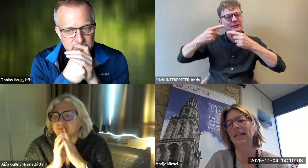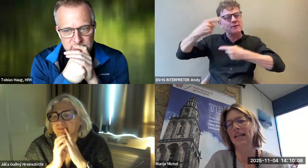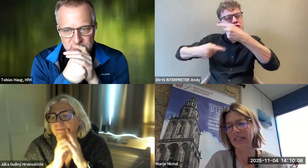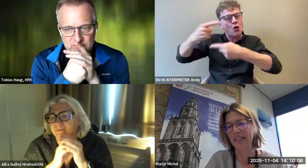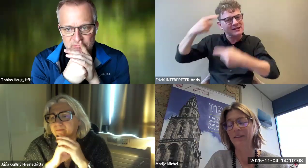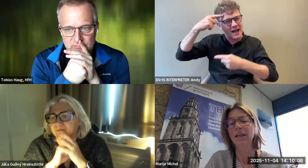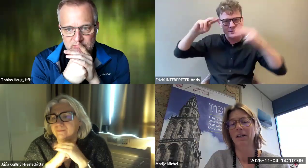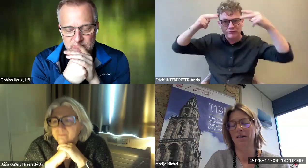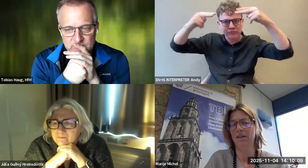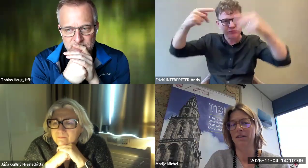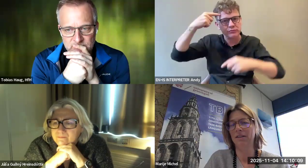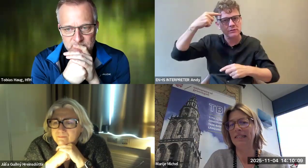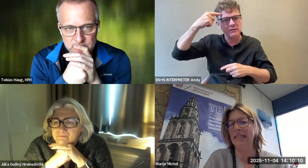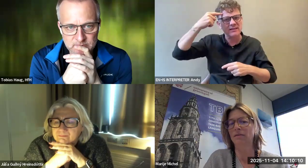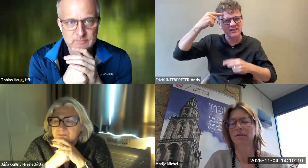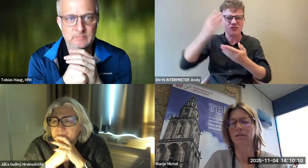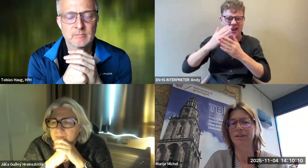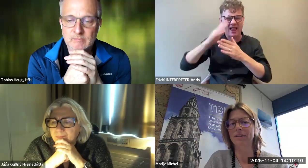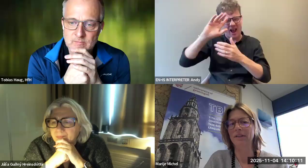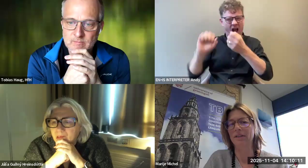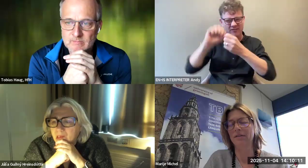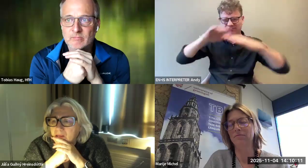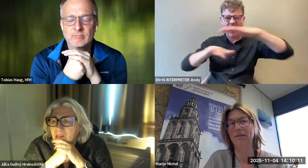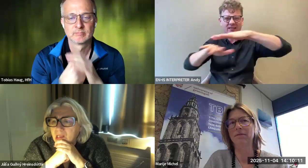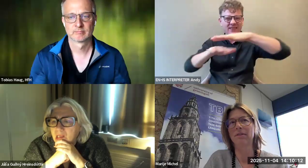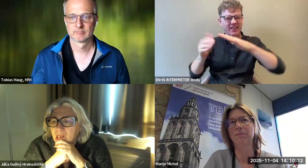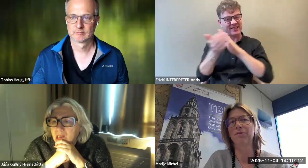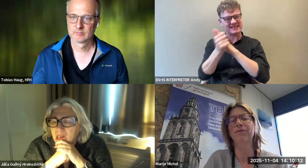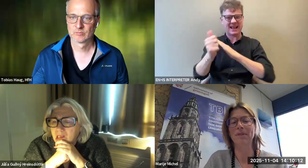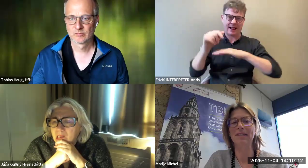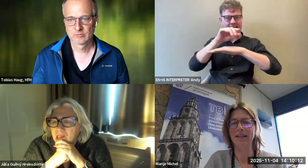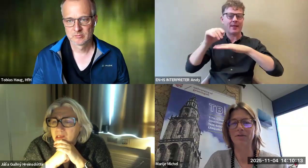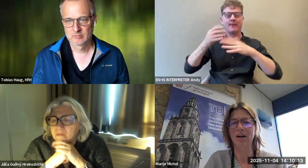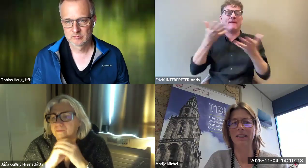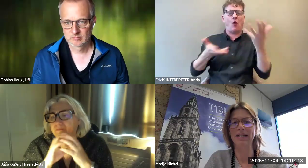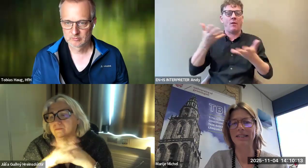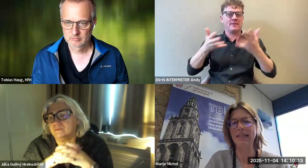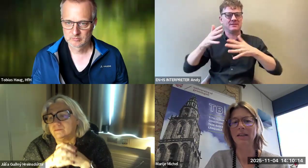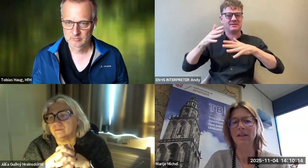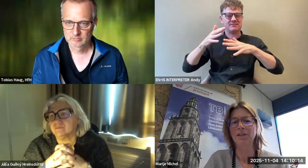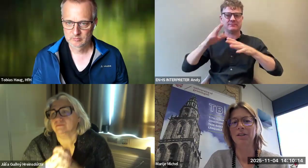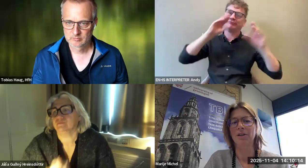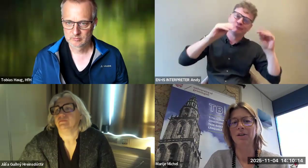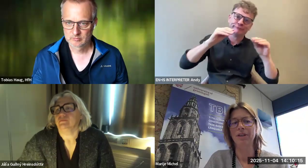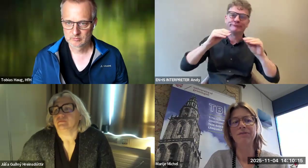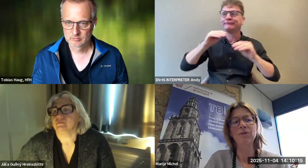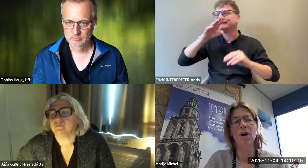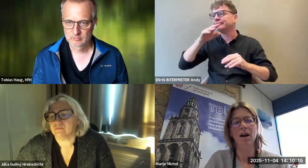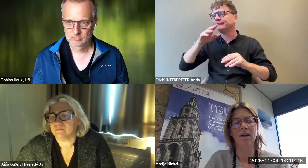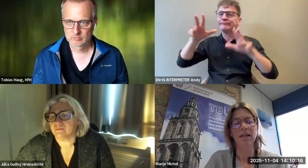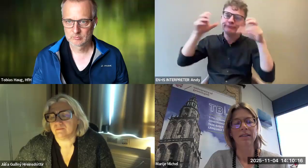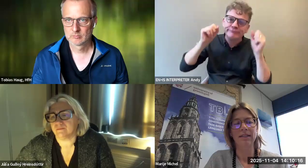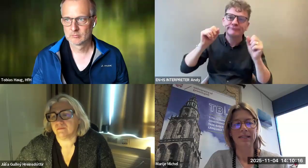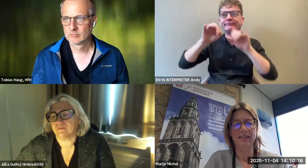are underlying the skill or the performance that you are testing. So if